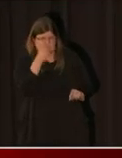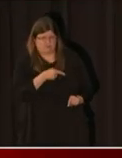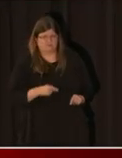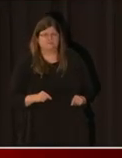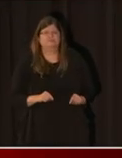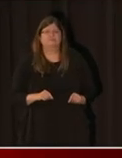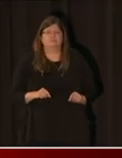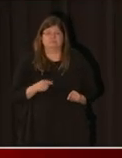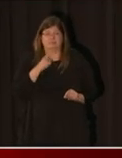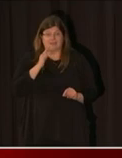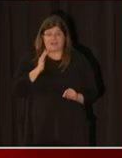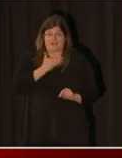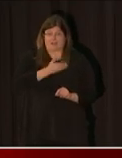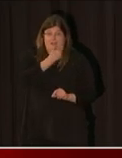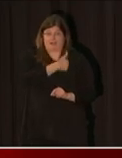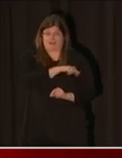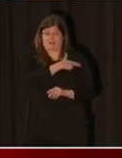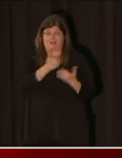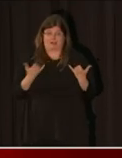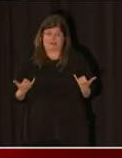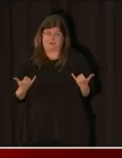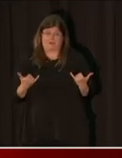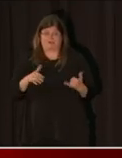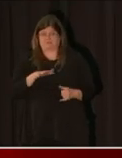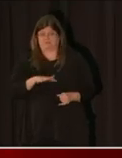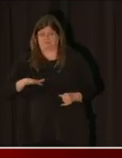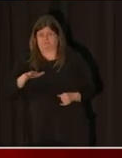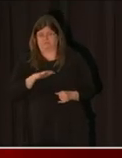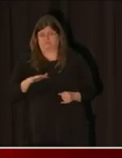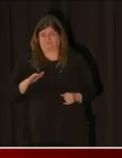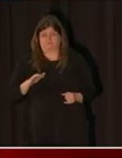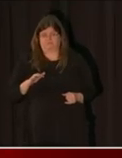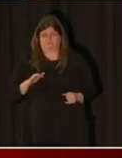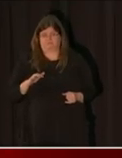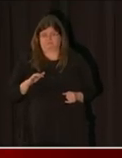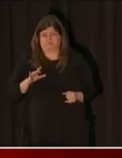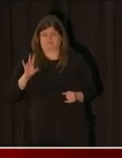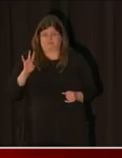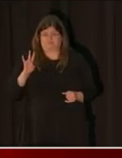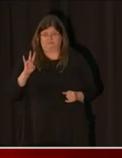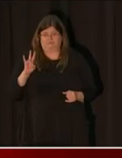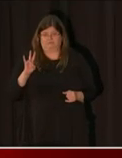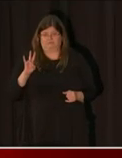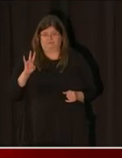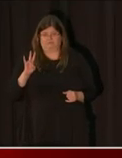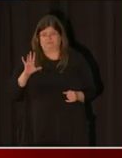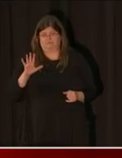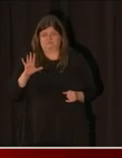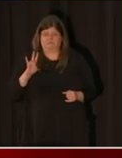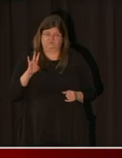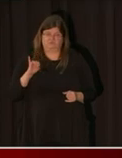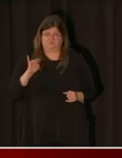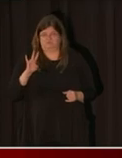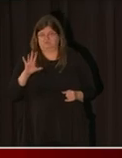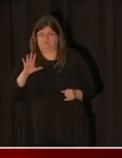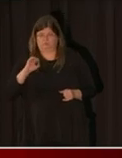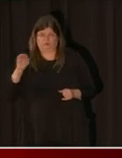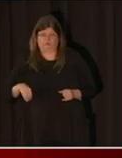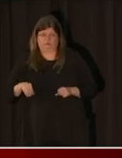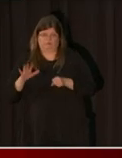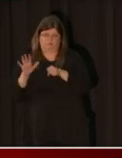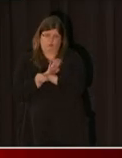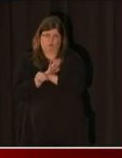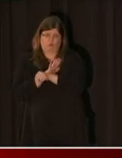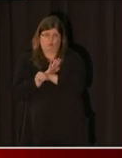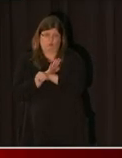about 70, 75%, 60, like close to 70, 75% capacity. So we're not yet at